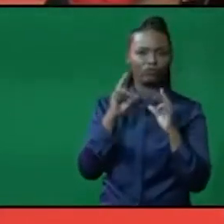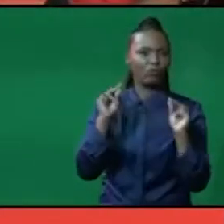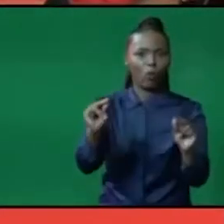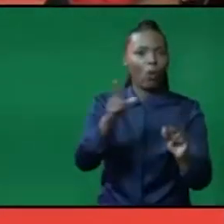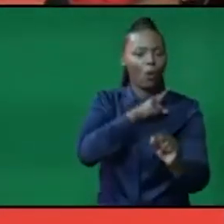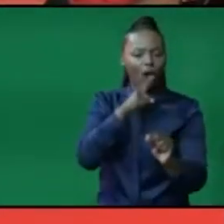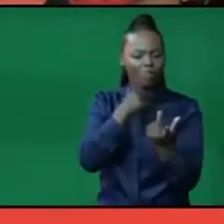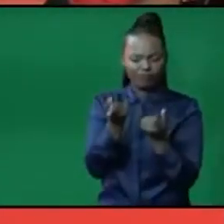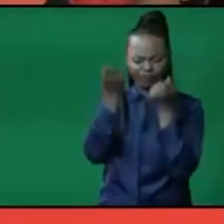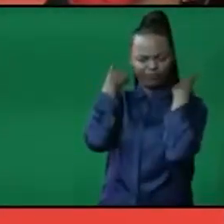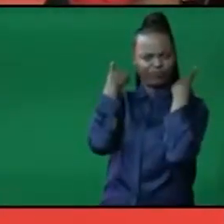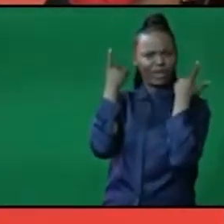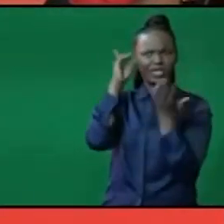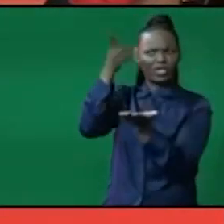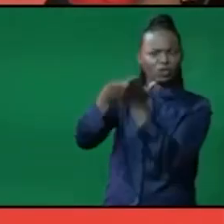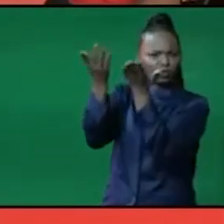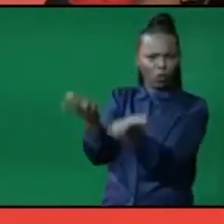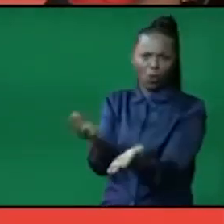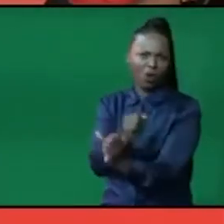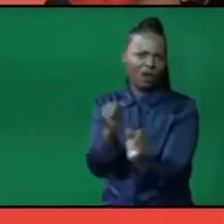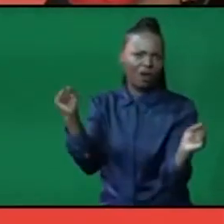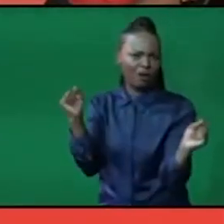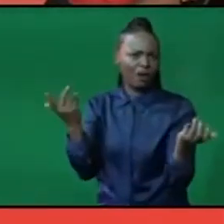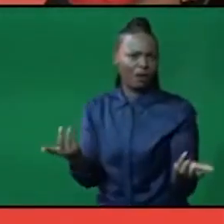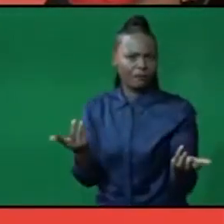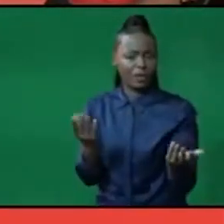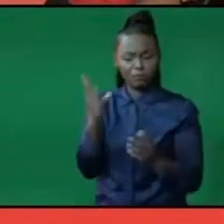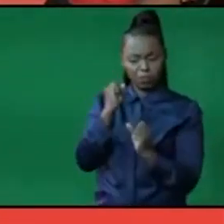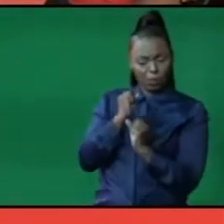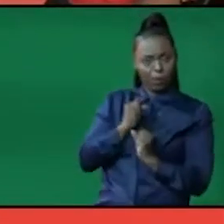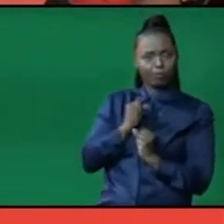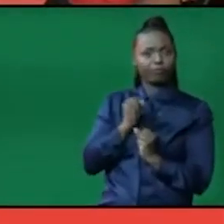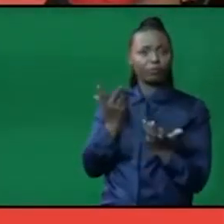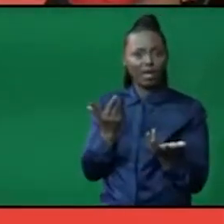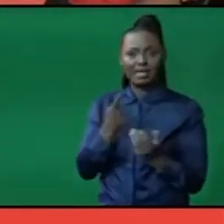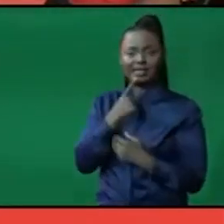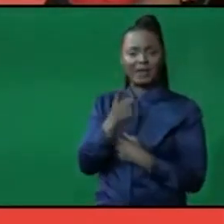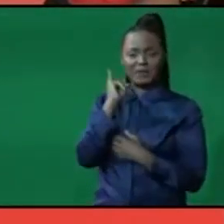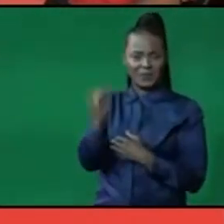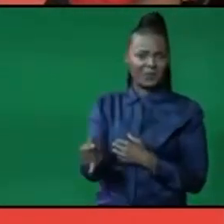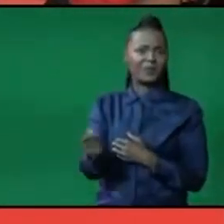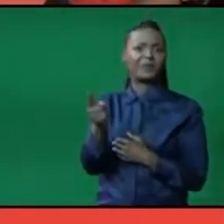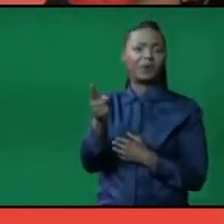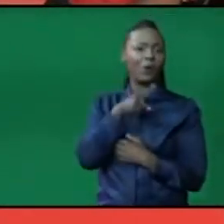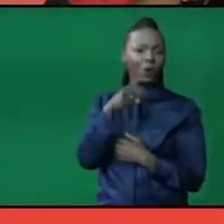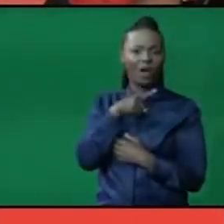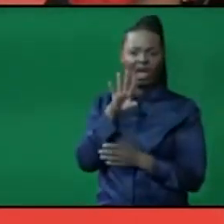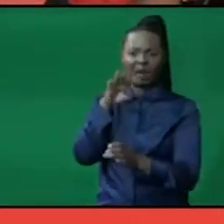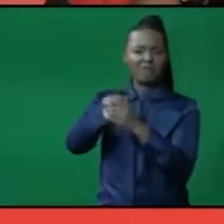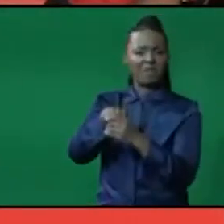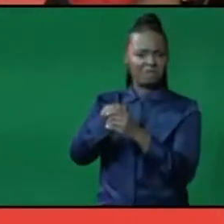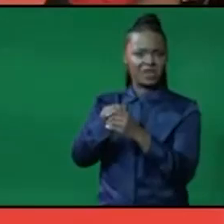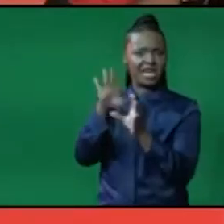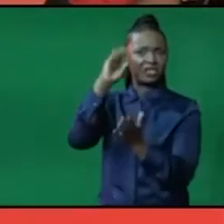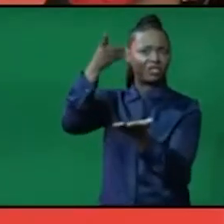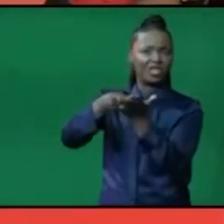understand why they took such a decision. It was irrational, it was reckless. They don't associate with that